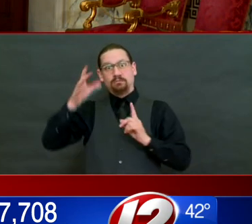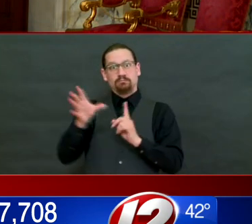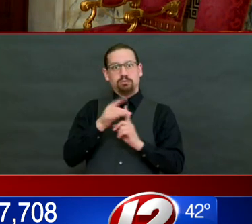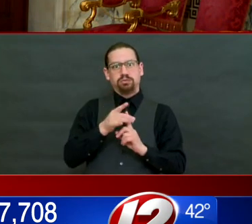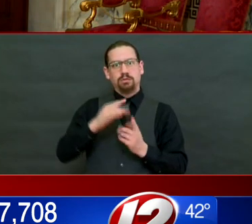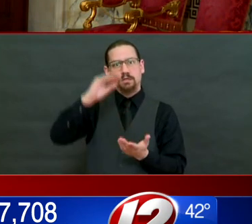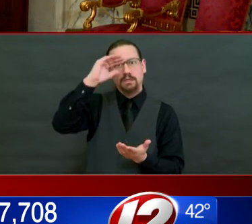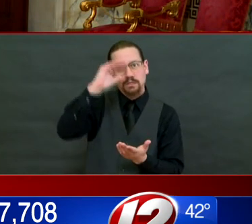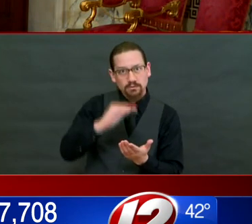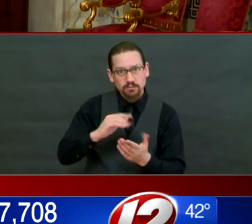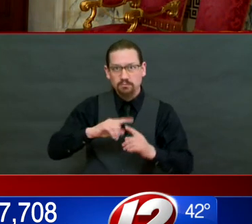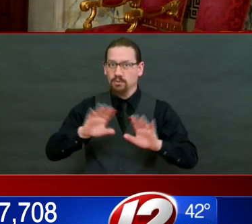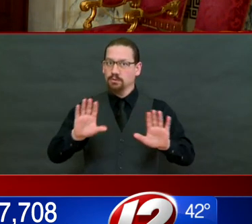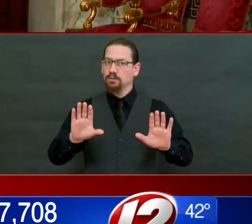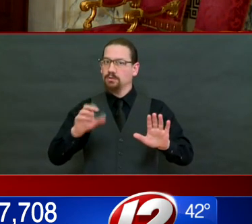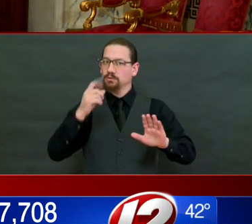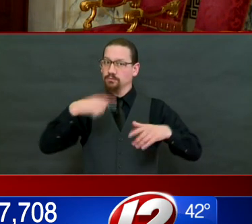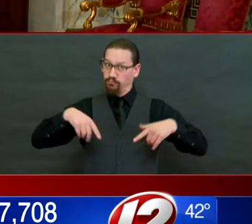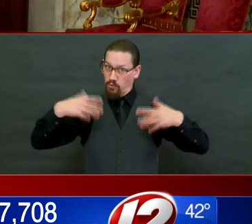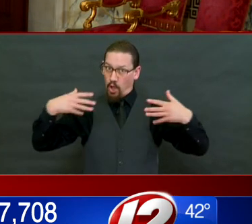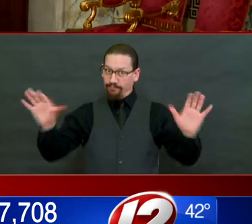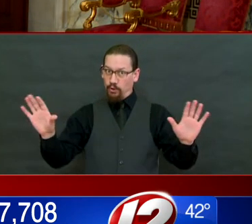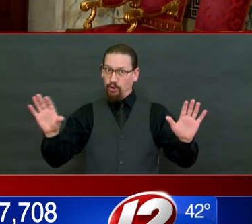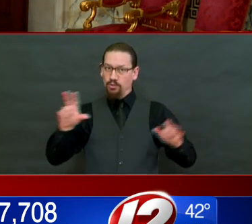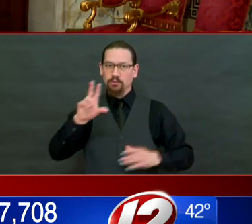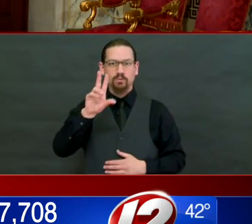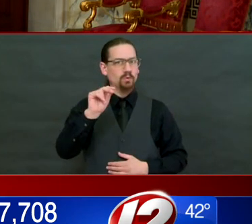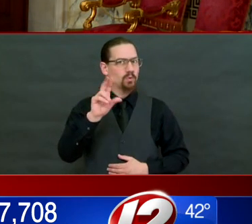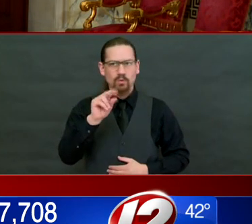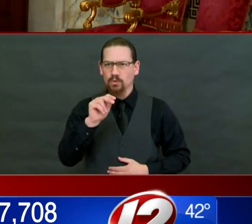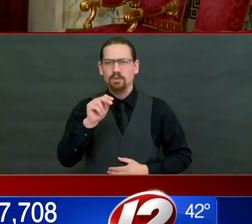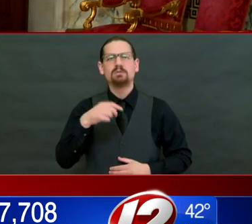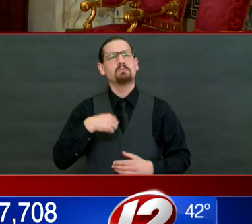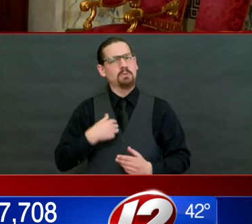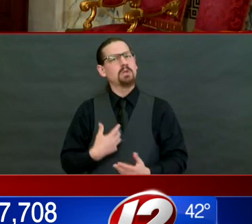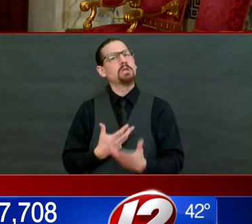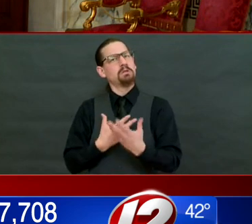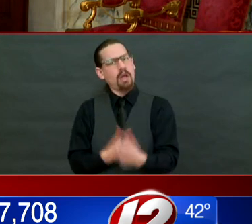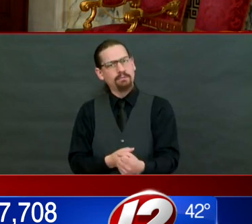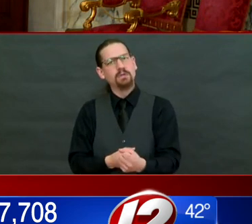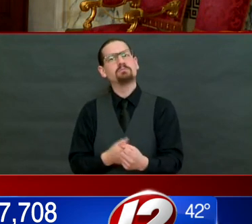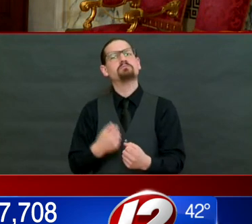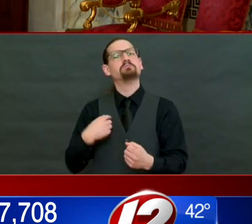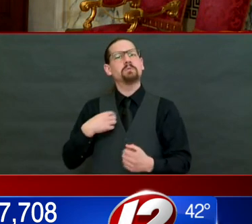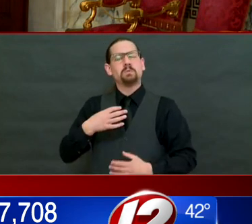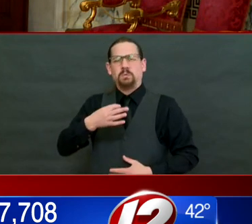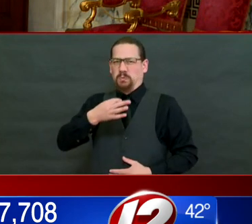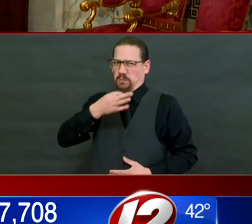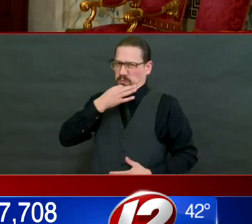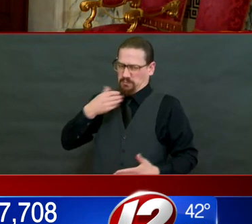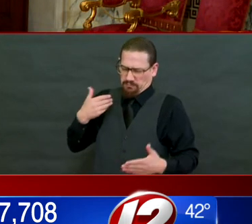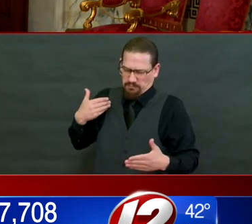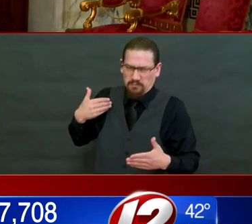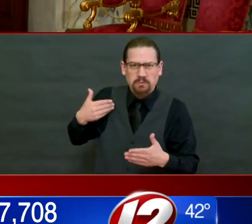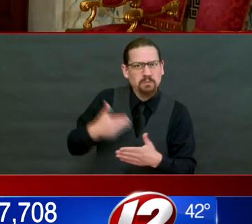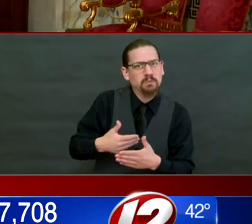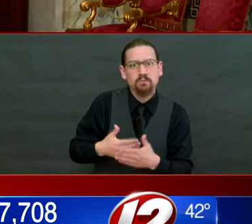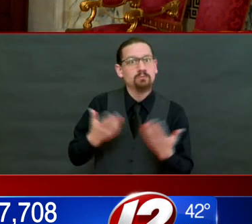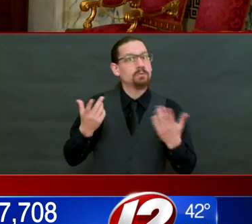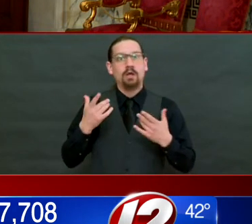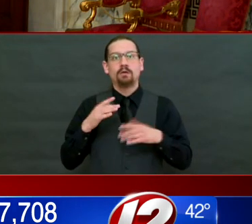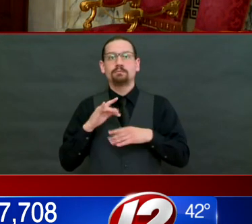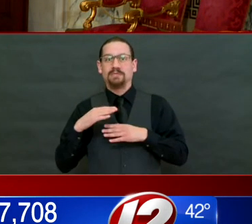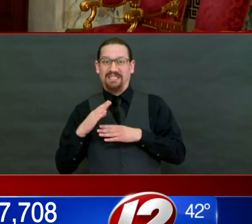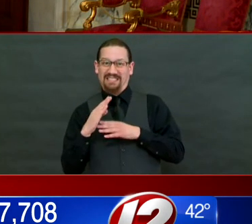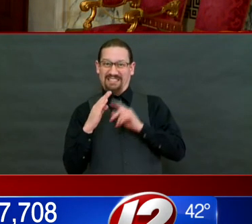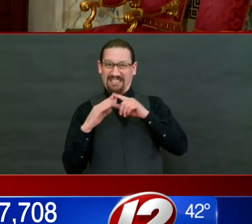seen that uptick of hospitalizations, but I feel confident that we're in a plateau, and that is a good thing. And